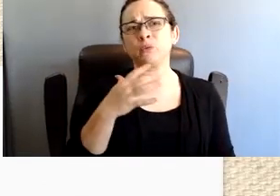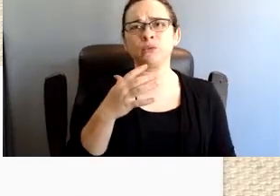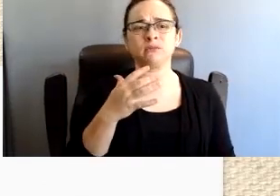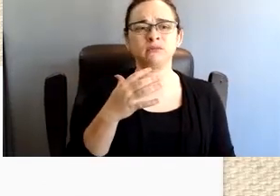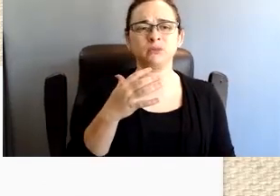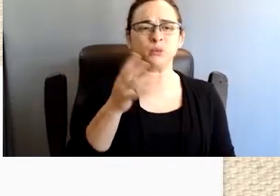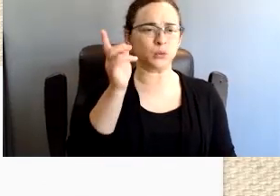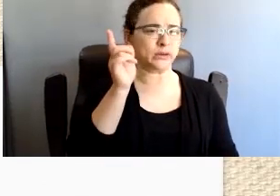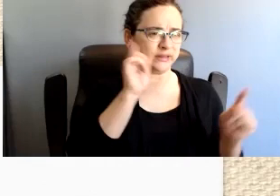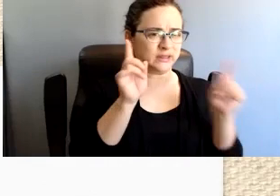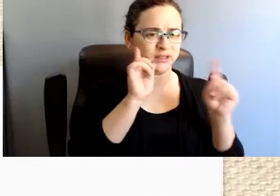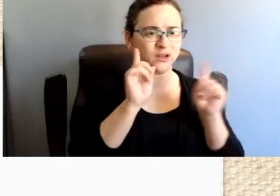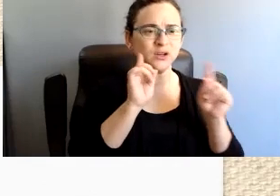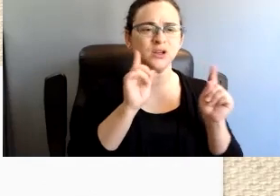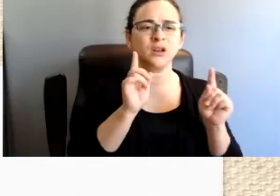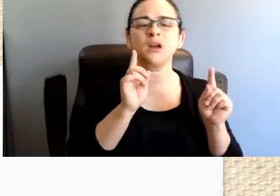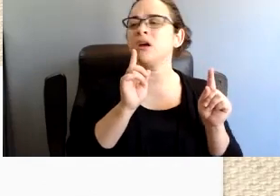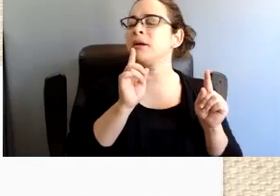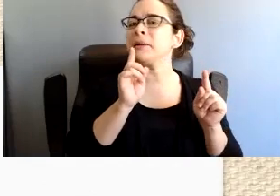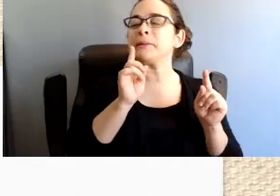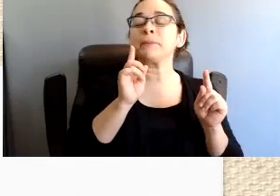students or people, they